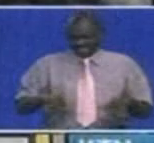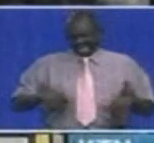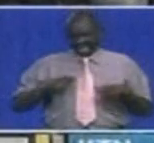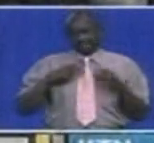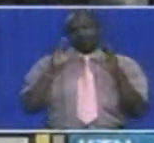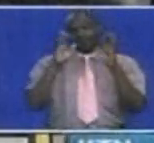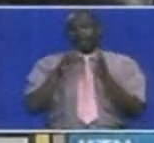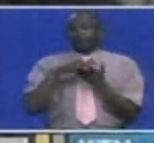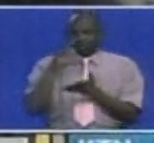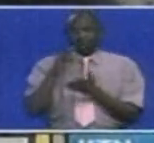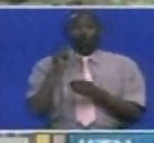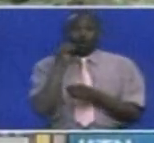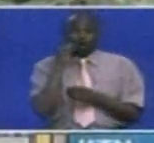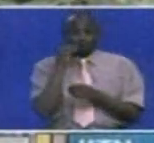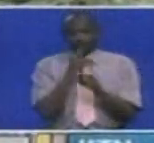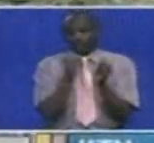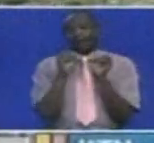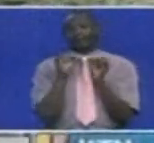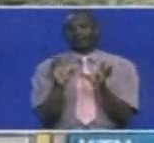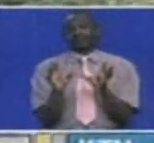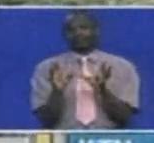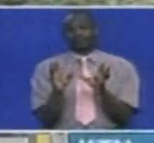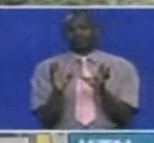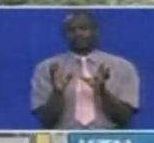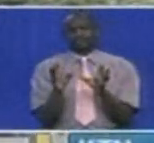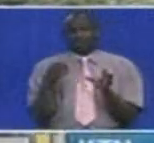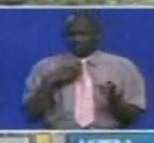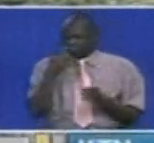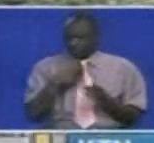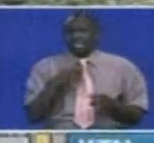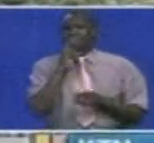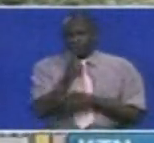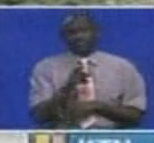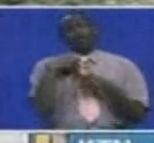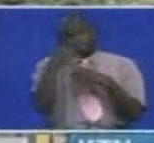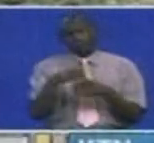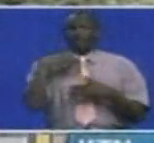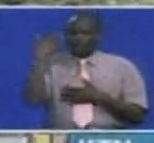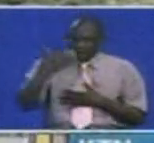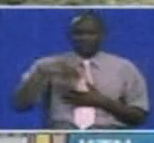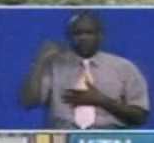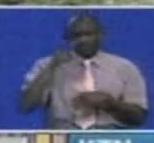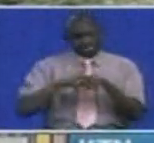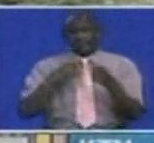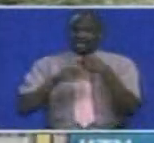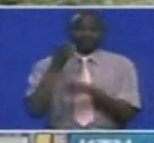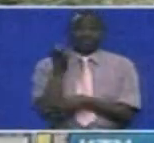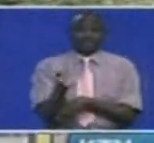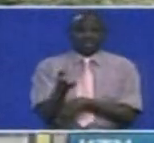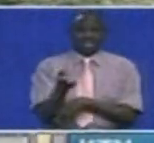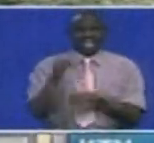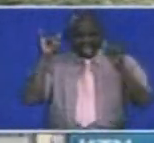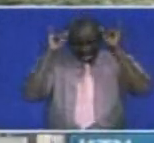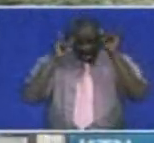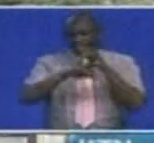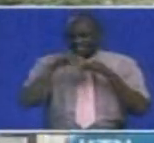Home is no longer safe. Na ripoti inapeendwa kila wakati ndacho. Inapofajika. Mifugo inaenda